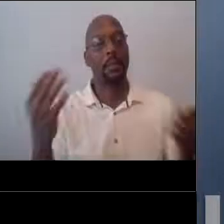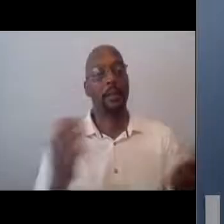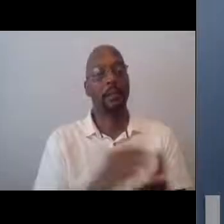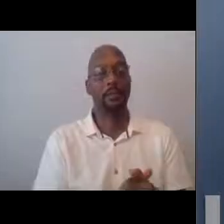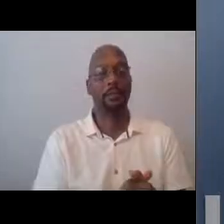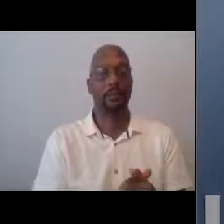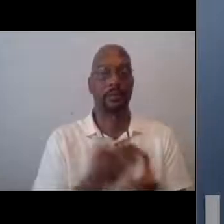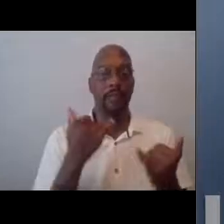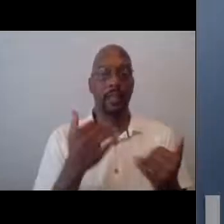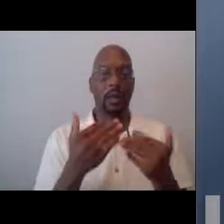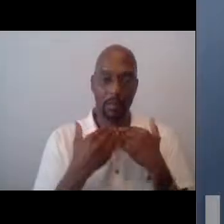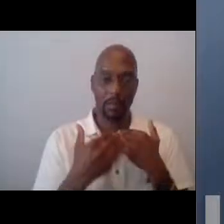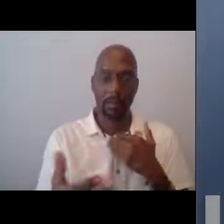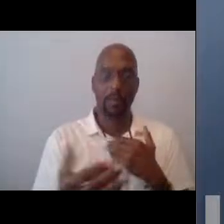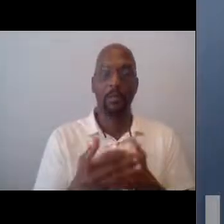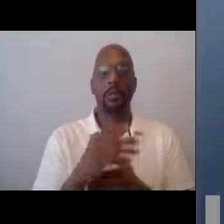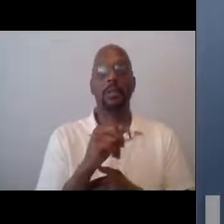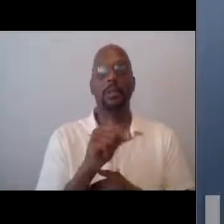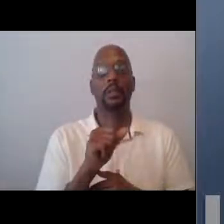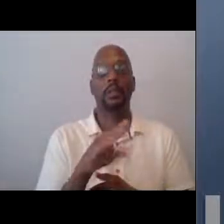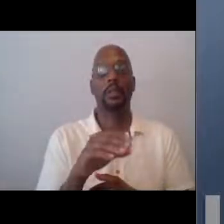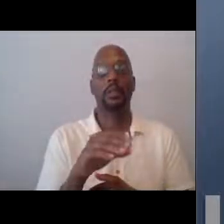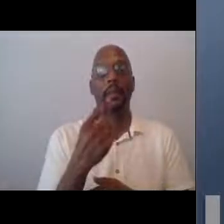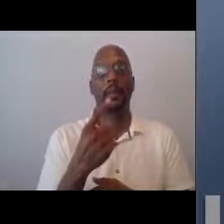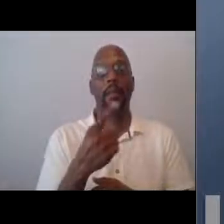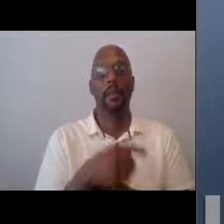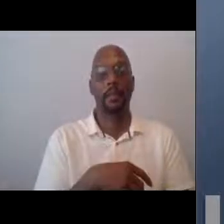to tab 11, Nafili.